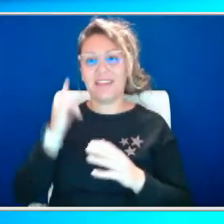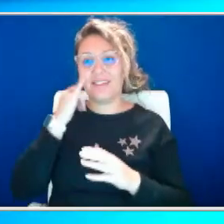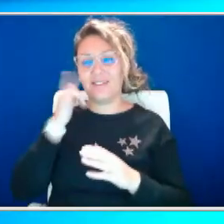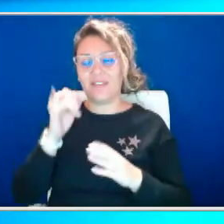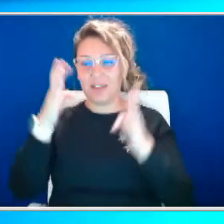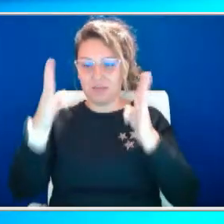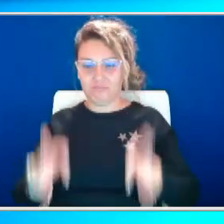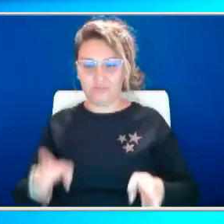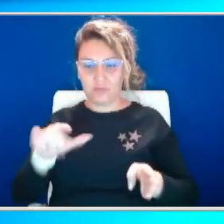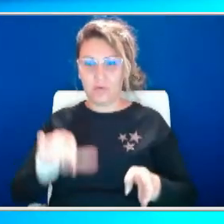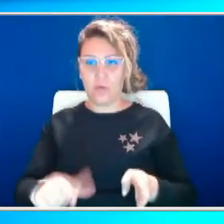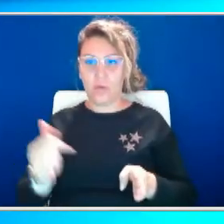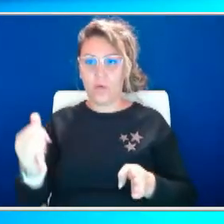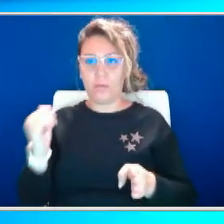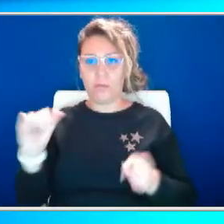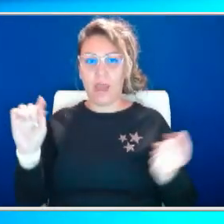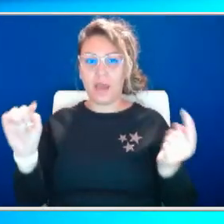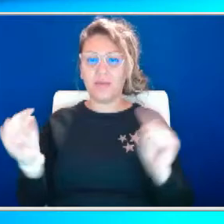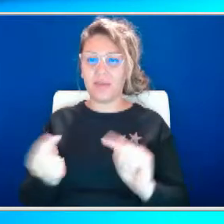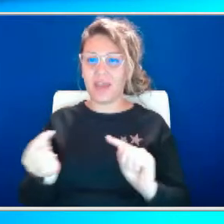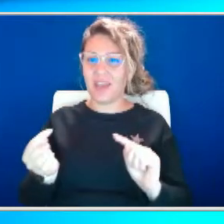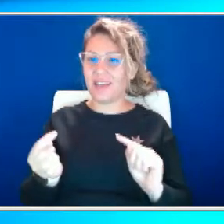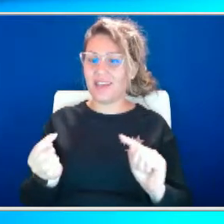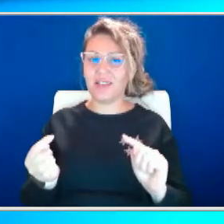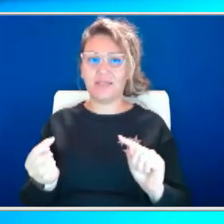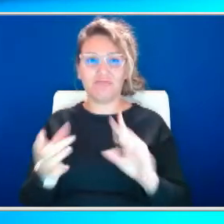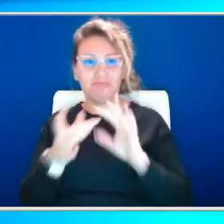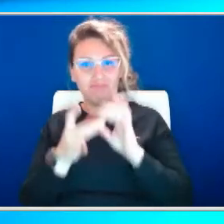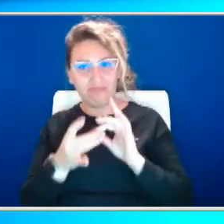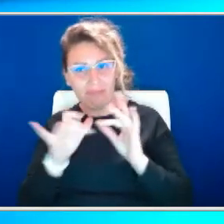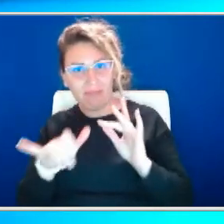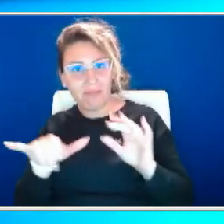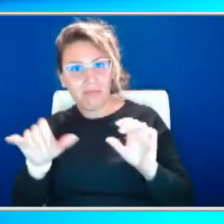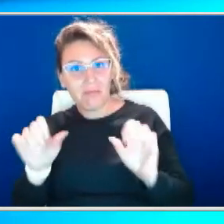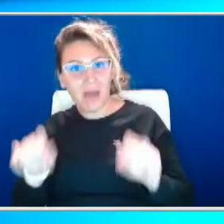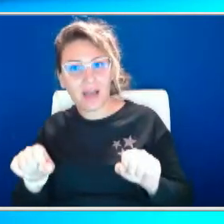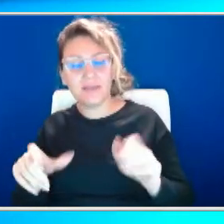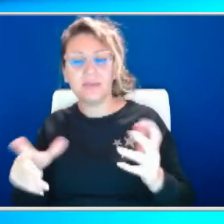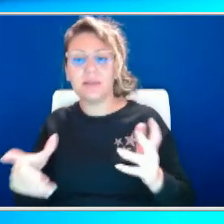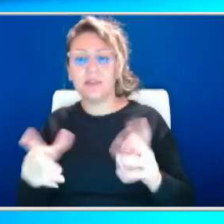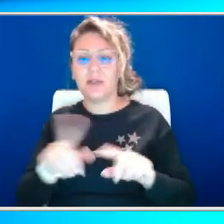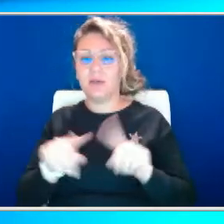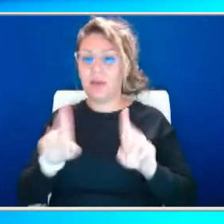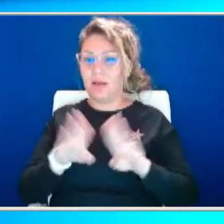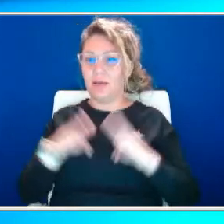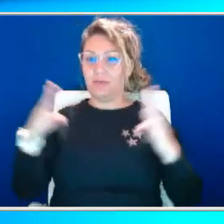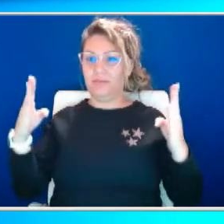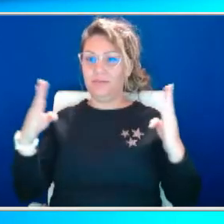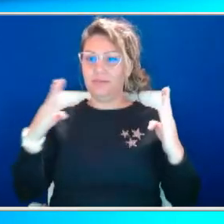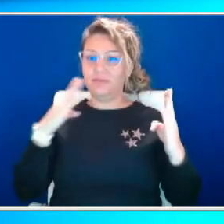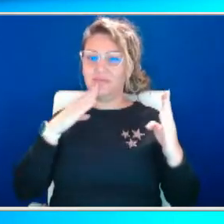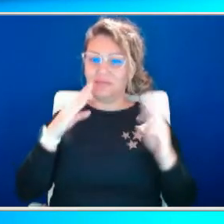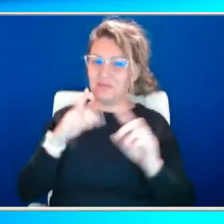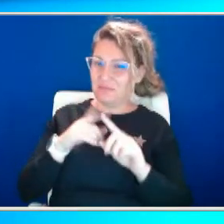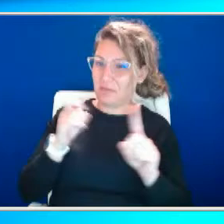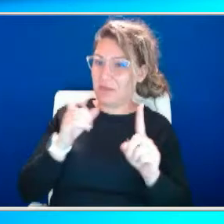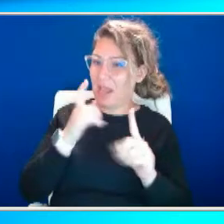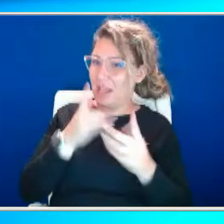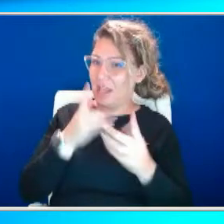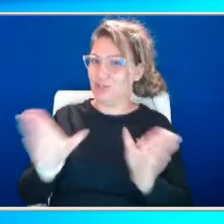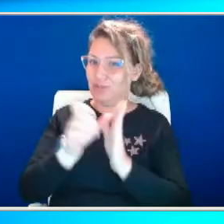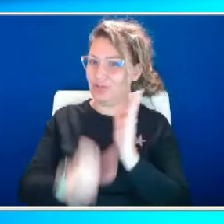that was associated with this, possibly, but it sounds like, you know, from an open incision from the splenectomy, and I'm not a general surgeon, I don't do spleen